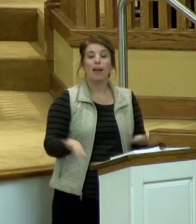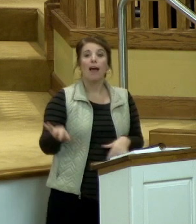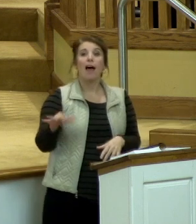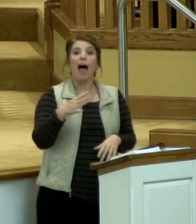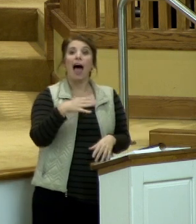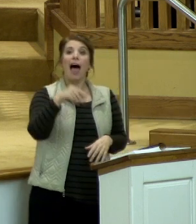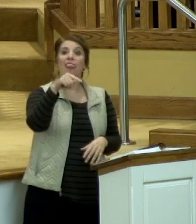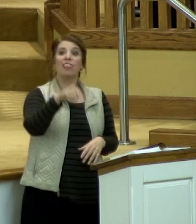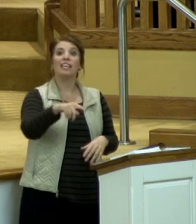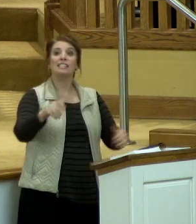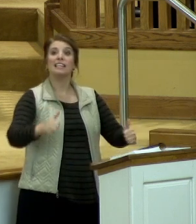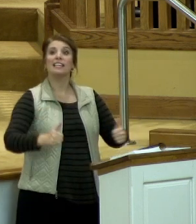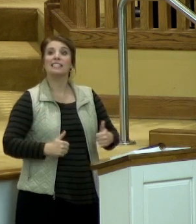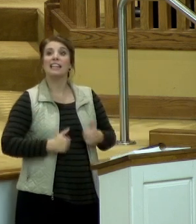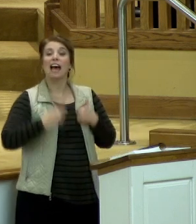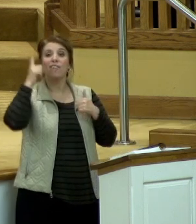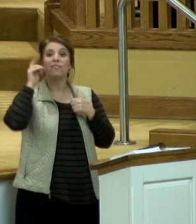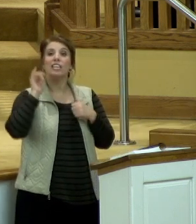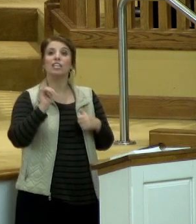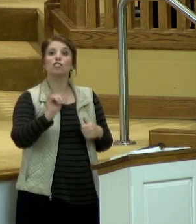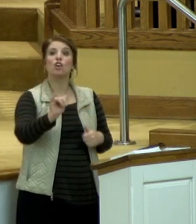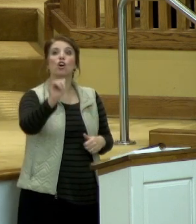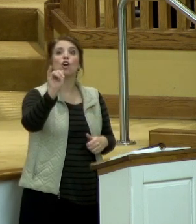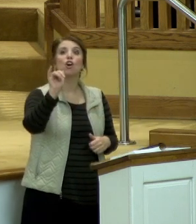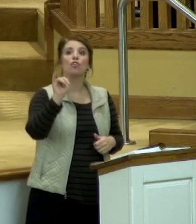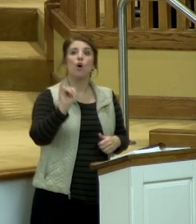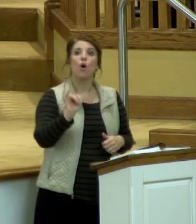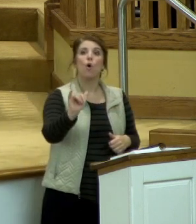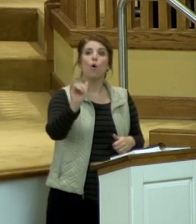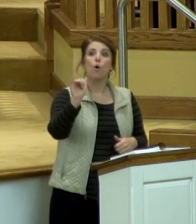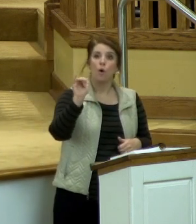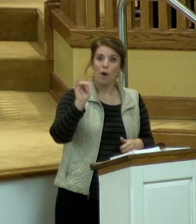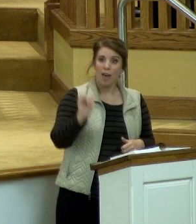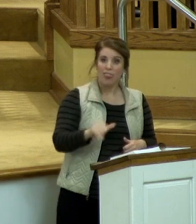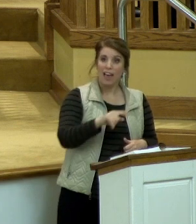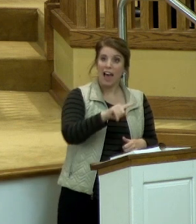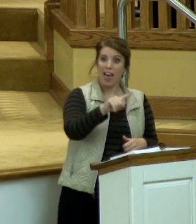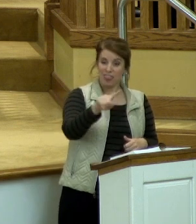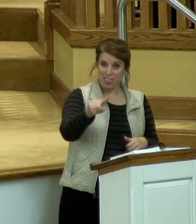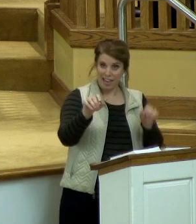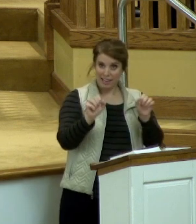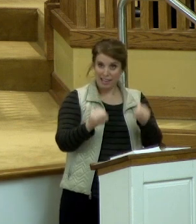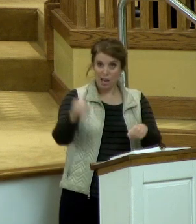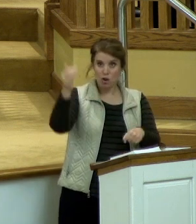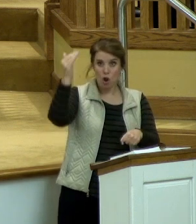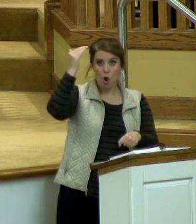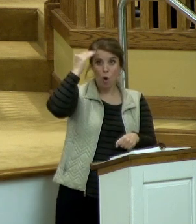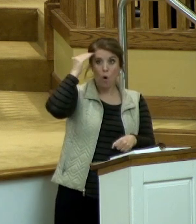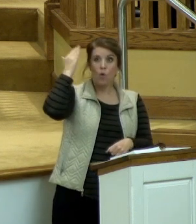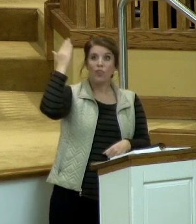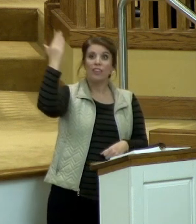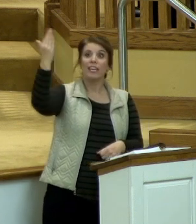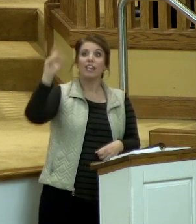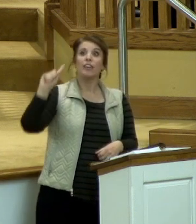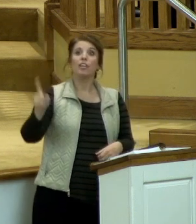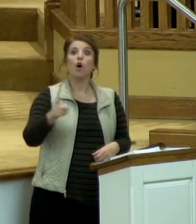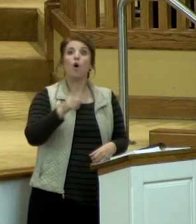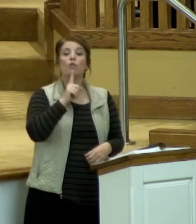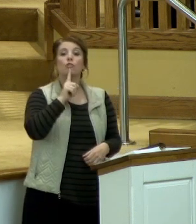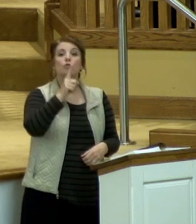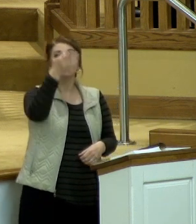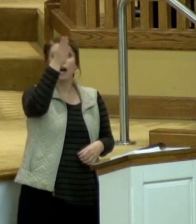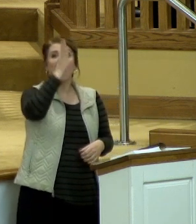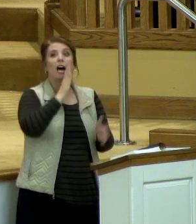go. And this is life eternal, that they might know thee, the